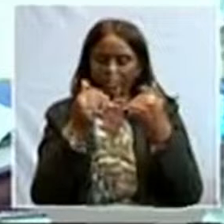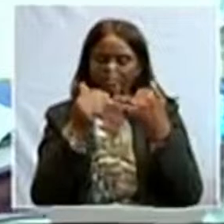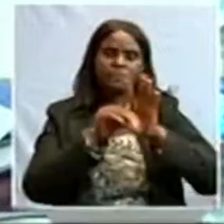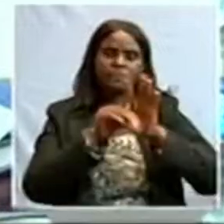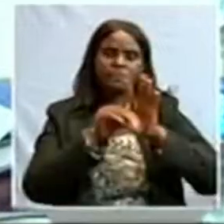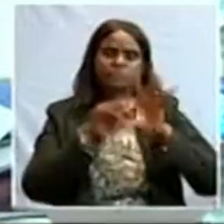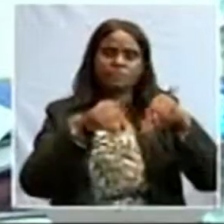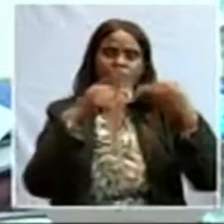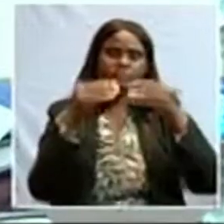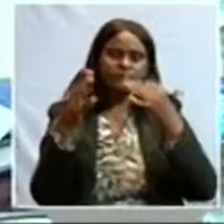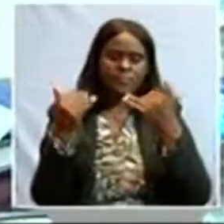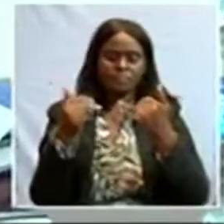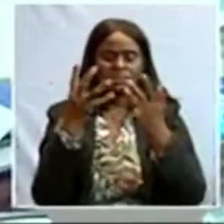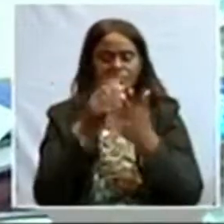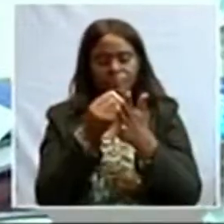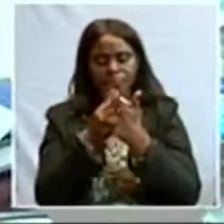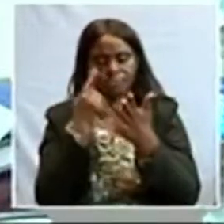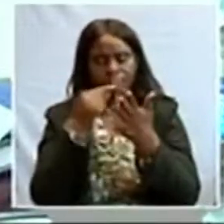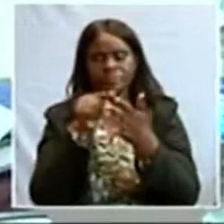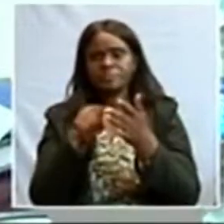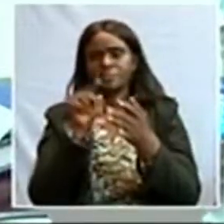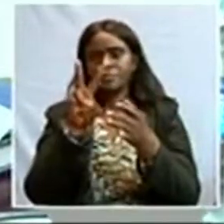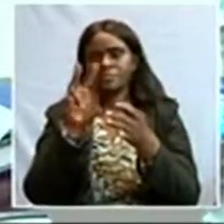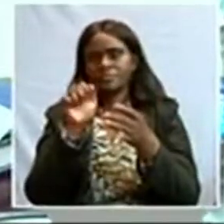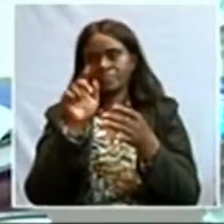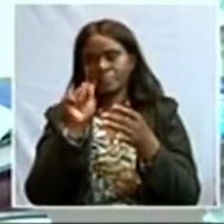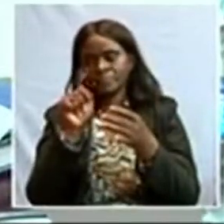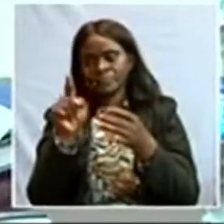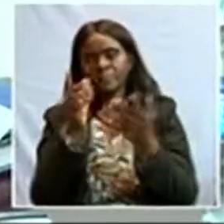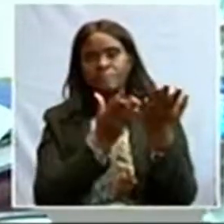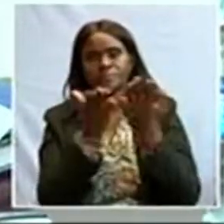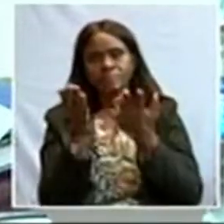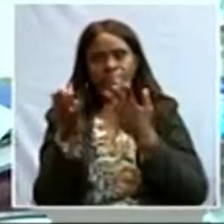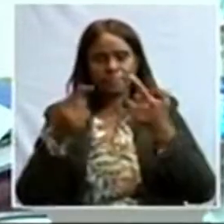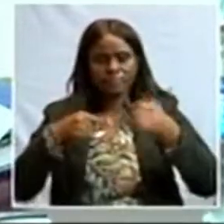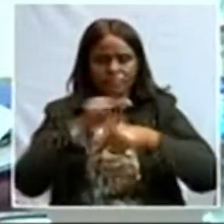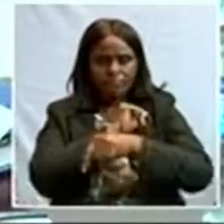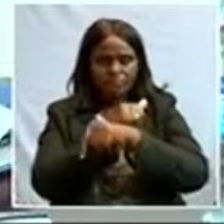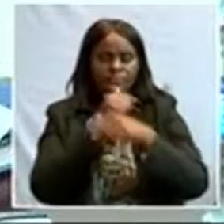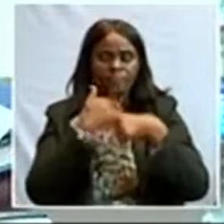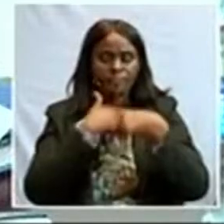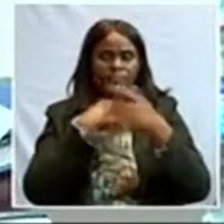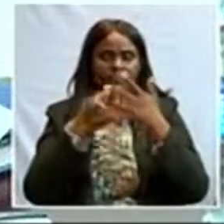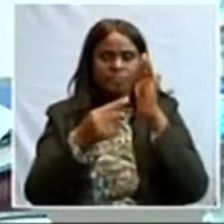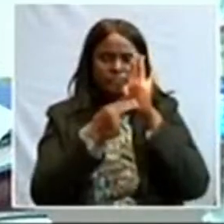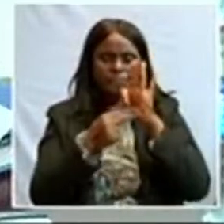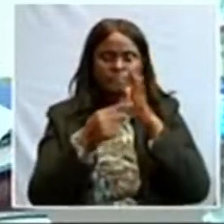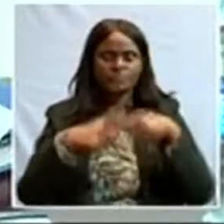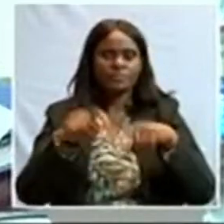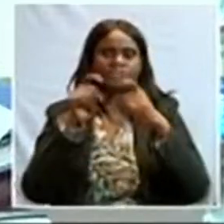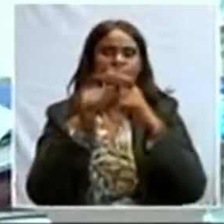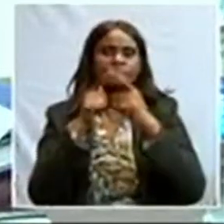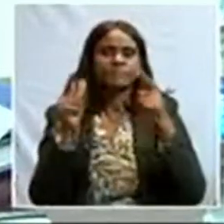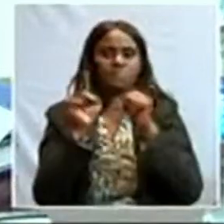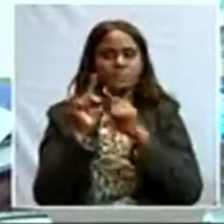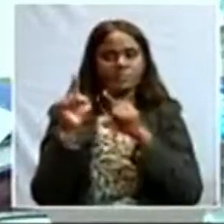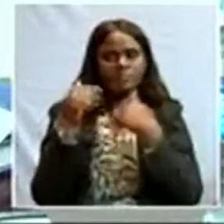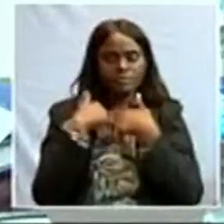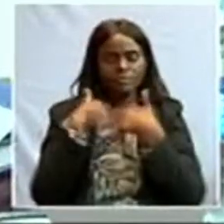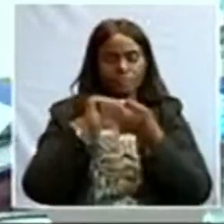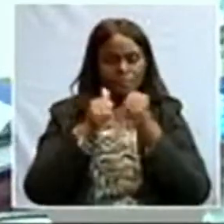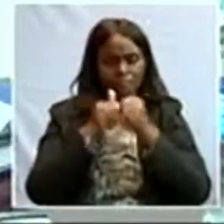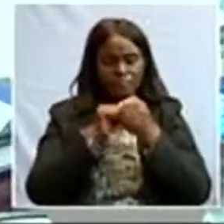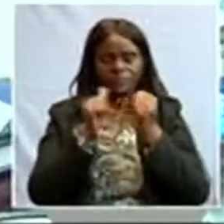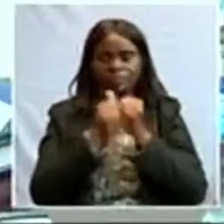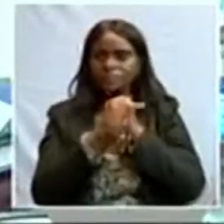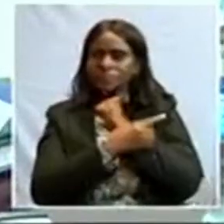using of operational funds for veterinary services. The local authority have proven to be a challenge. This has affected the operations